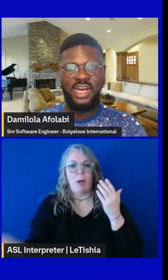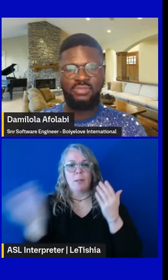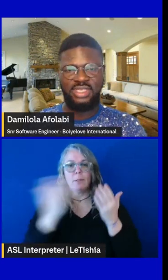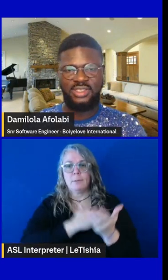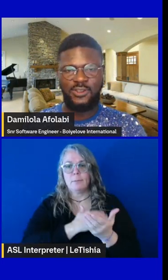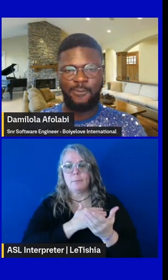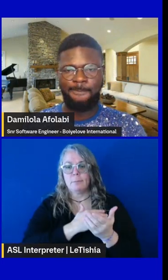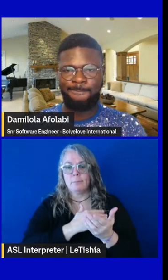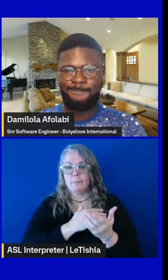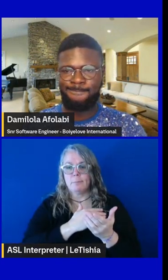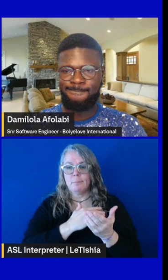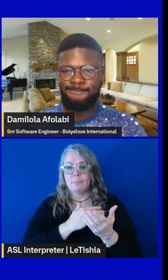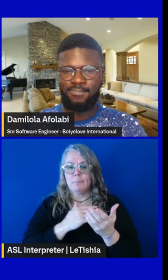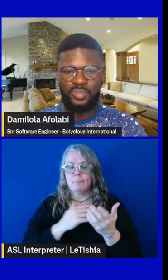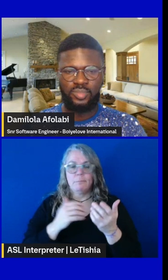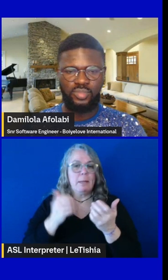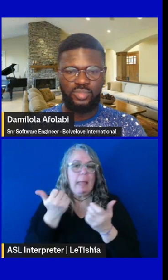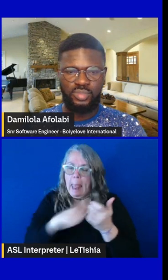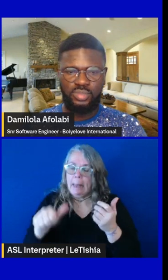hybrid environments.